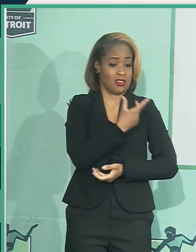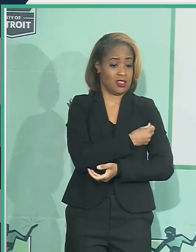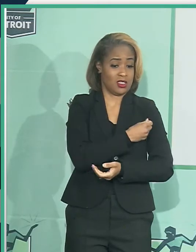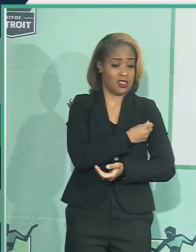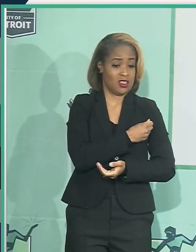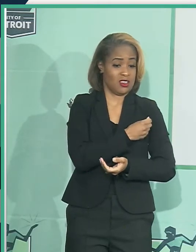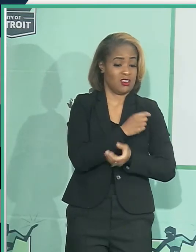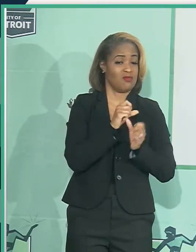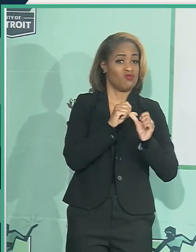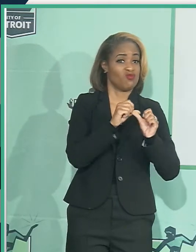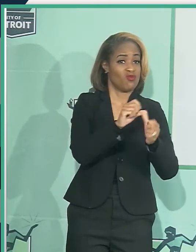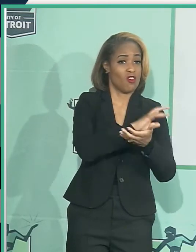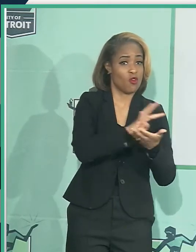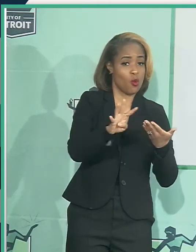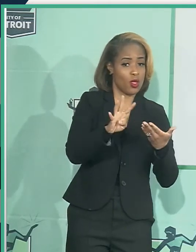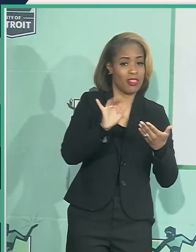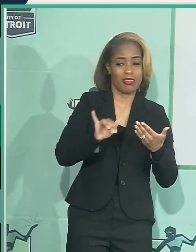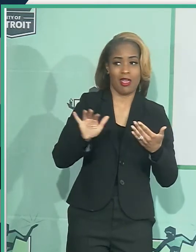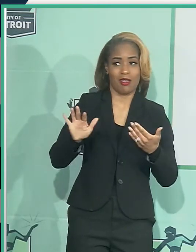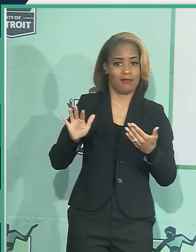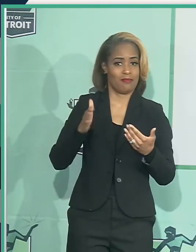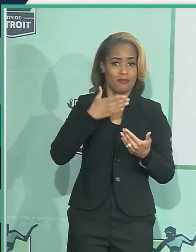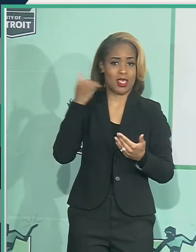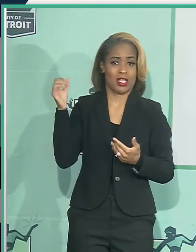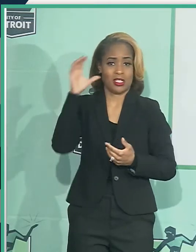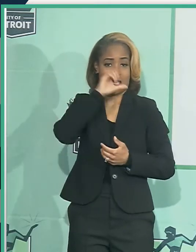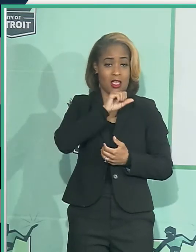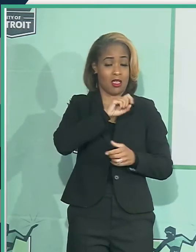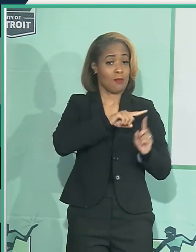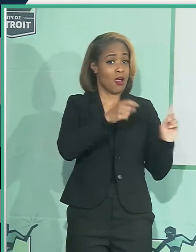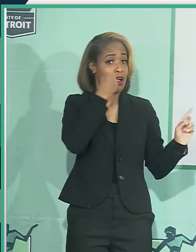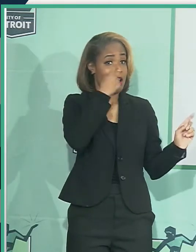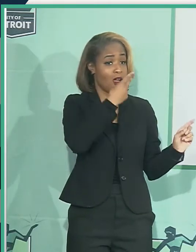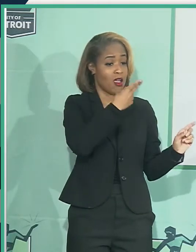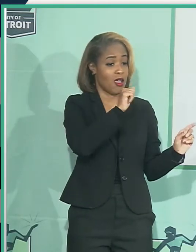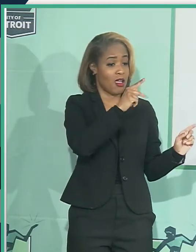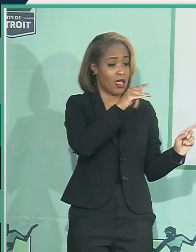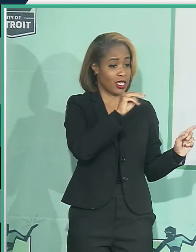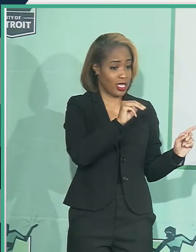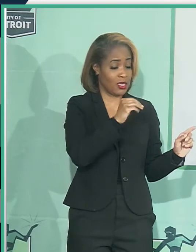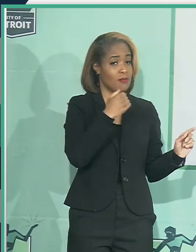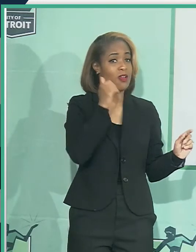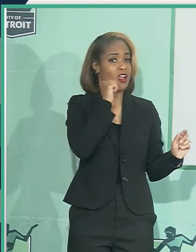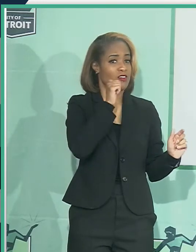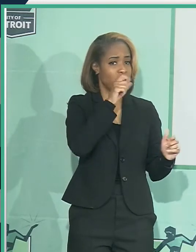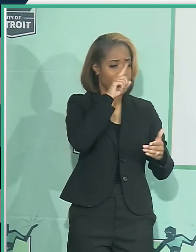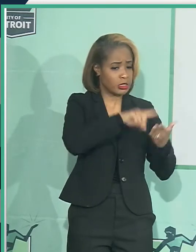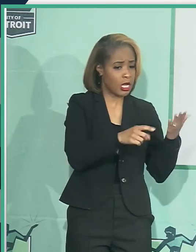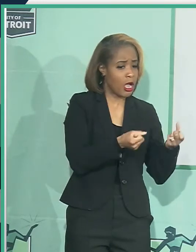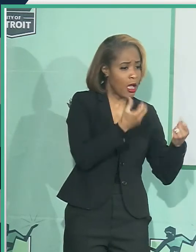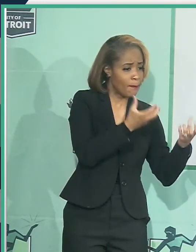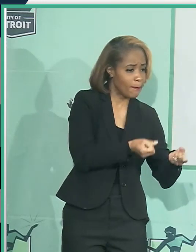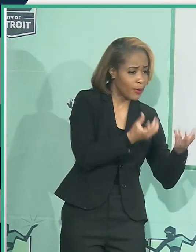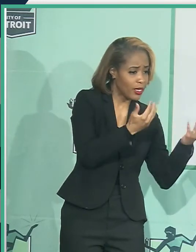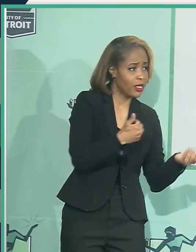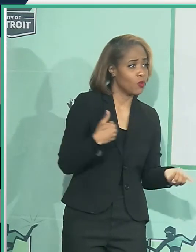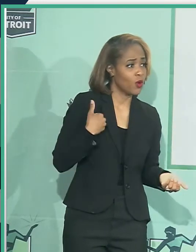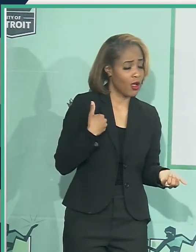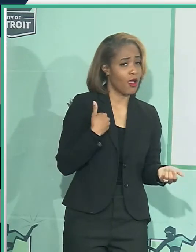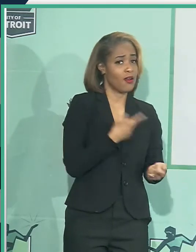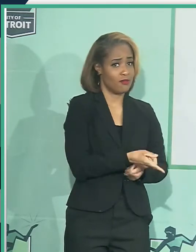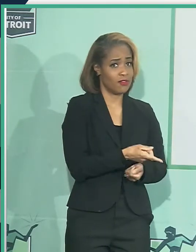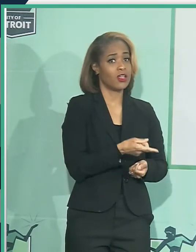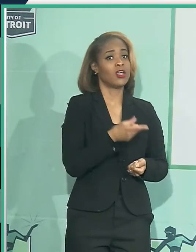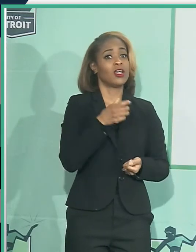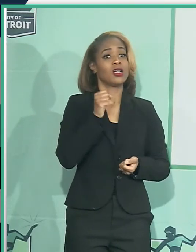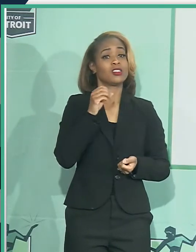their best guess. Now, Hakeem has a daily inventory chart, which he and I go over first thing every morning,